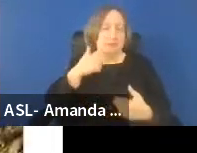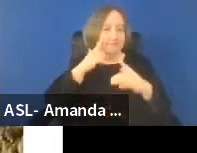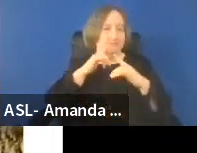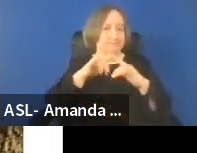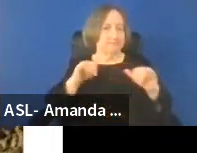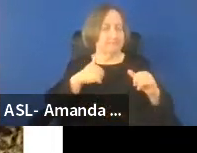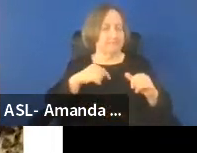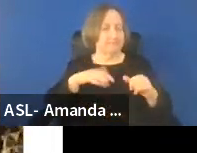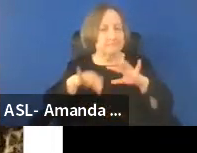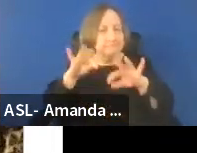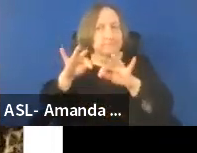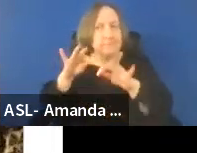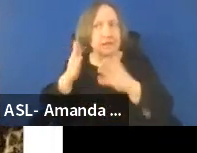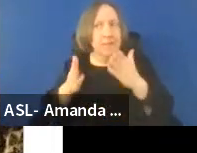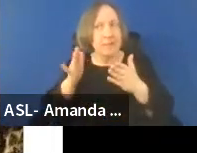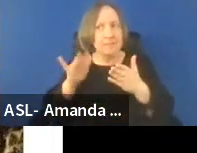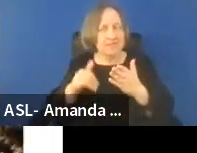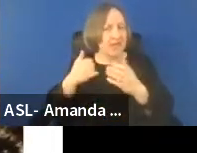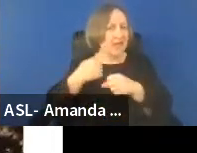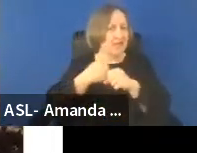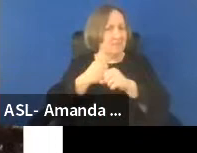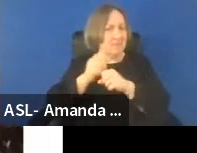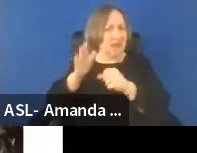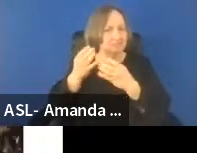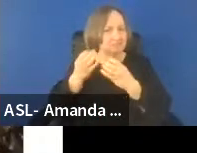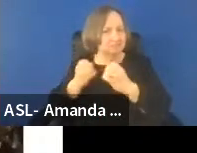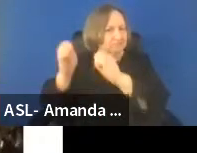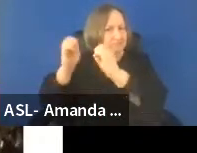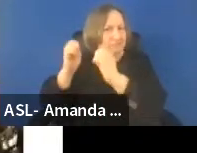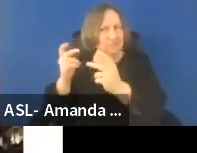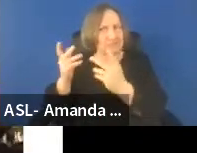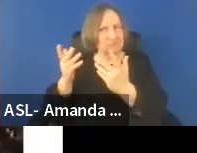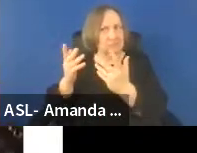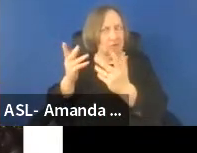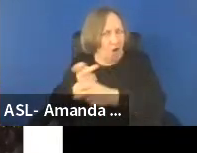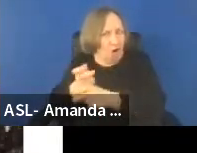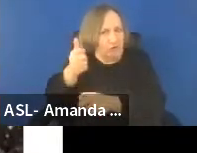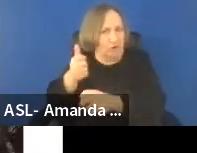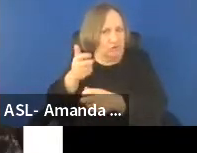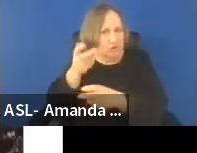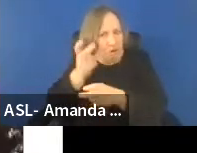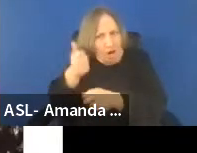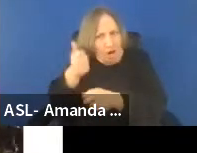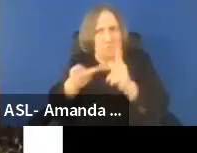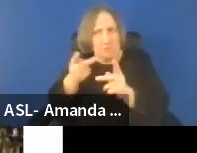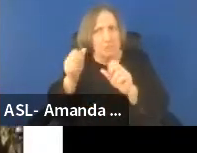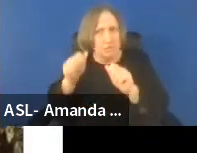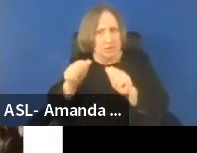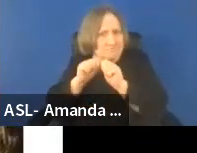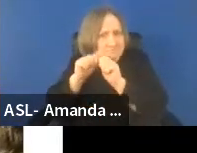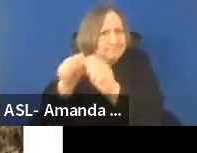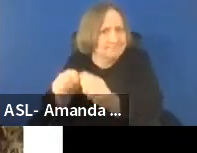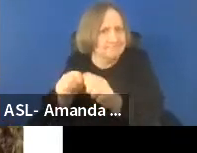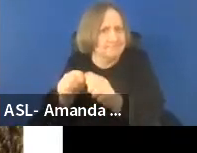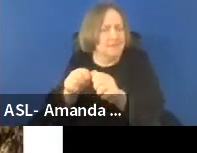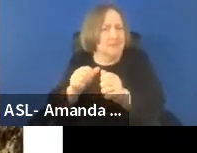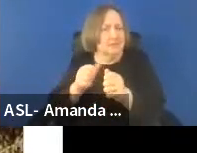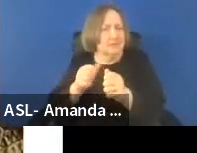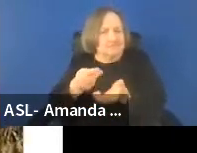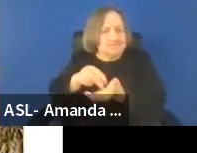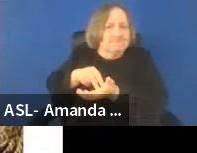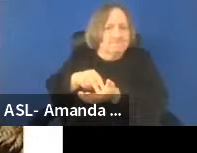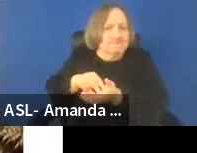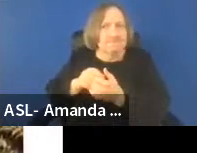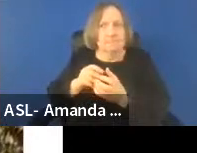be undermining some of those efforts and actually making it more difficult for people to get back on their feet by sending them to a private